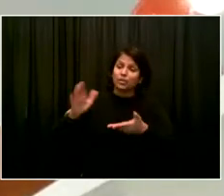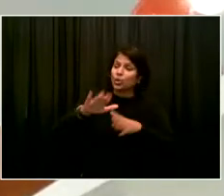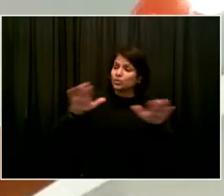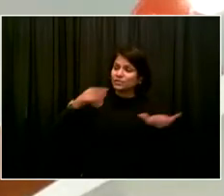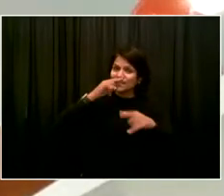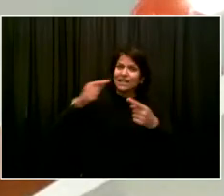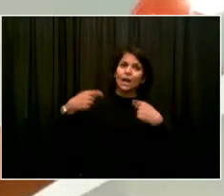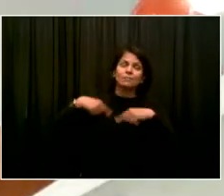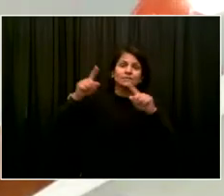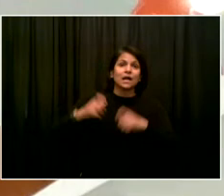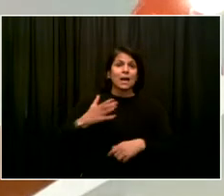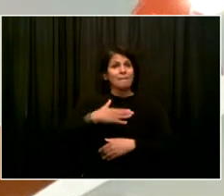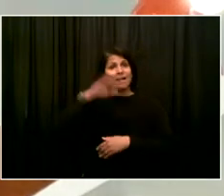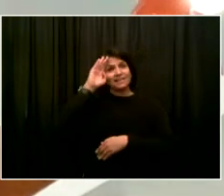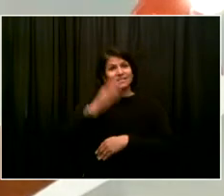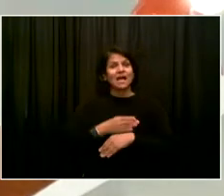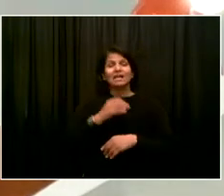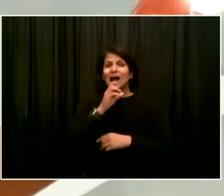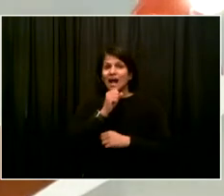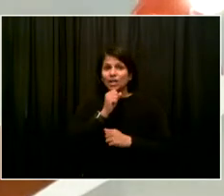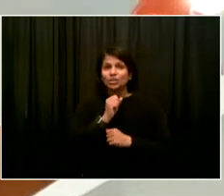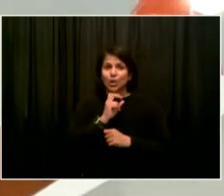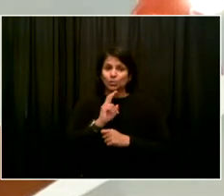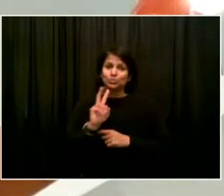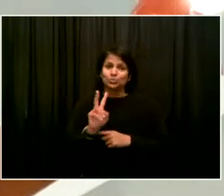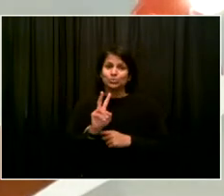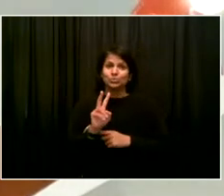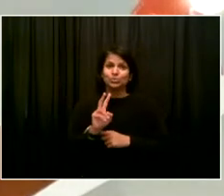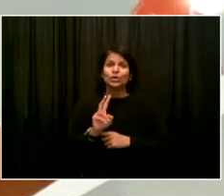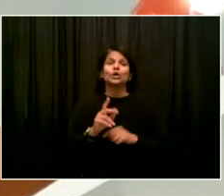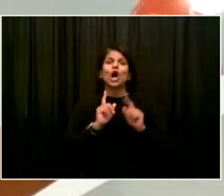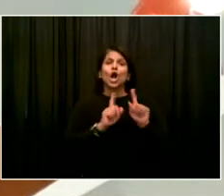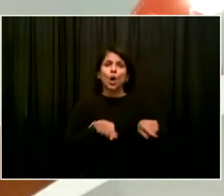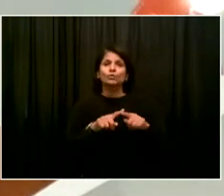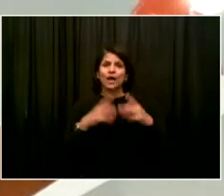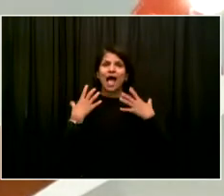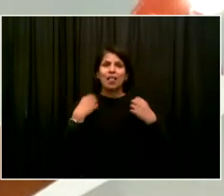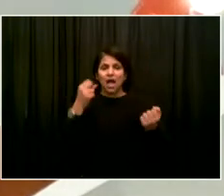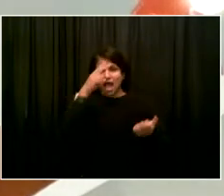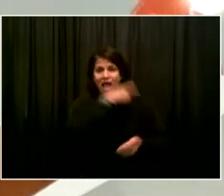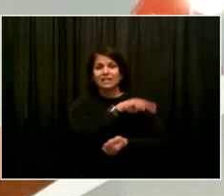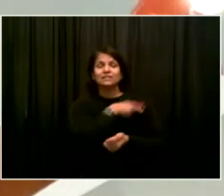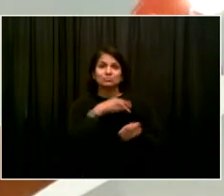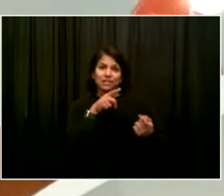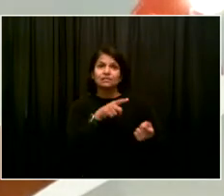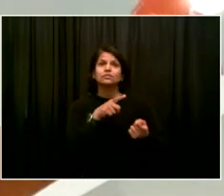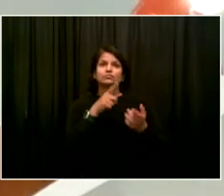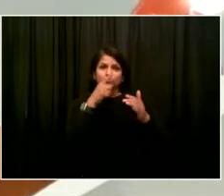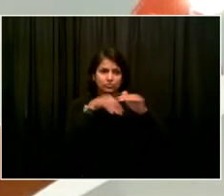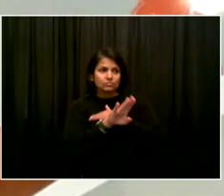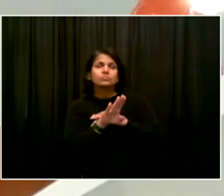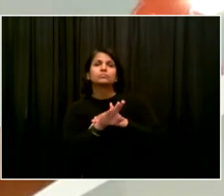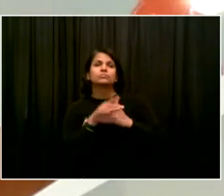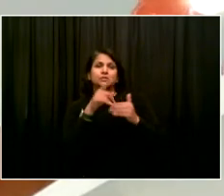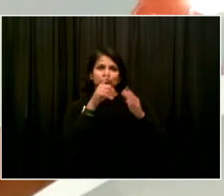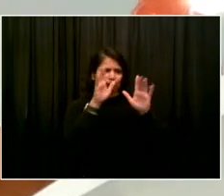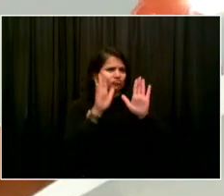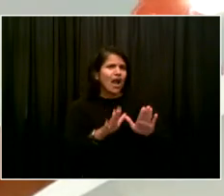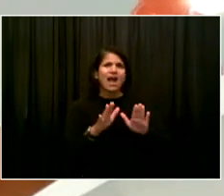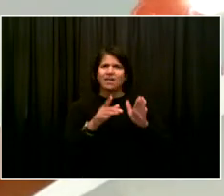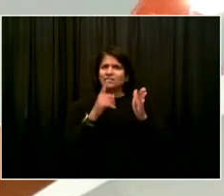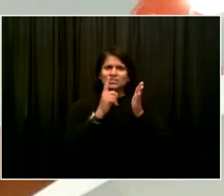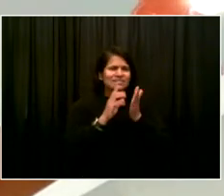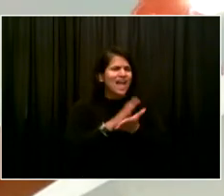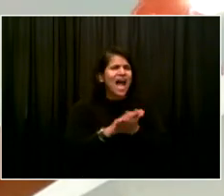tested the first time, to a health and hospital site. We do an amazing job. Please come to see us. We'd love to take care of your children. And